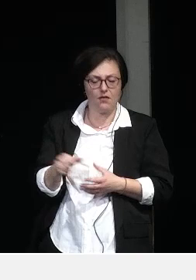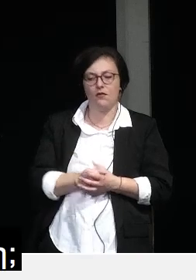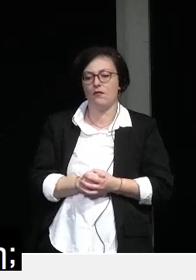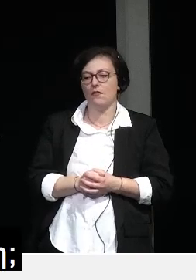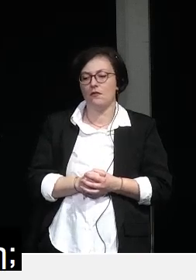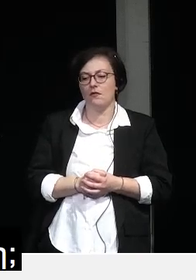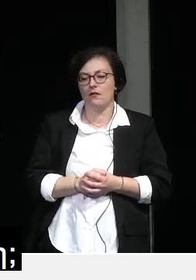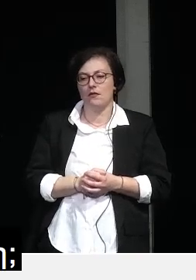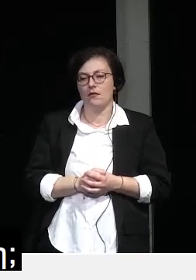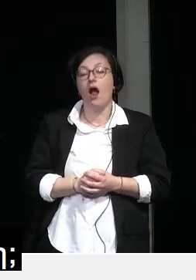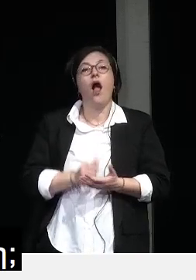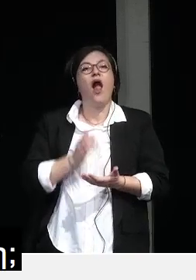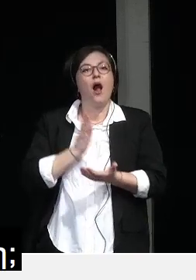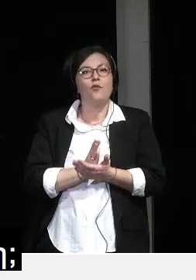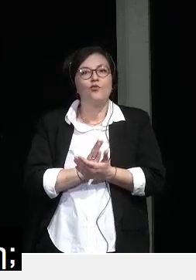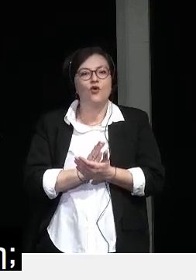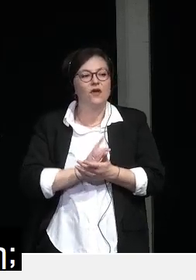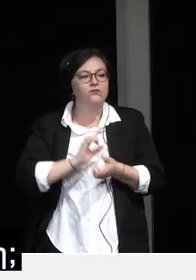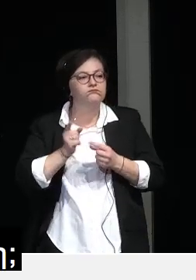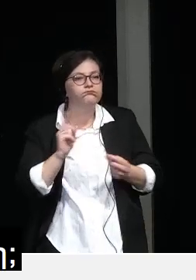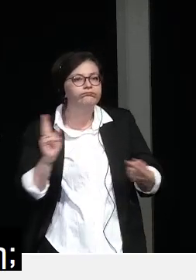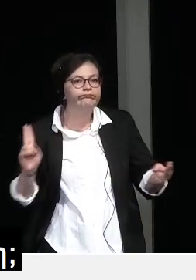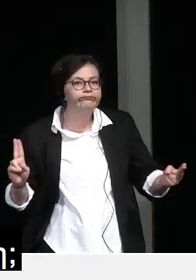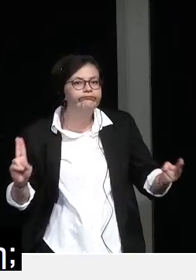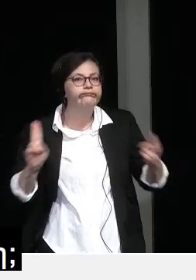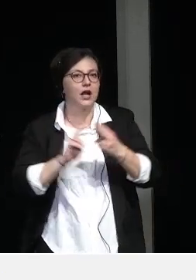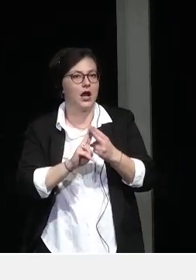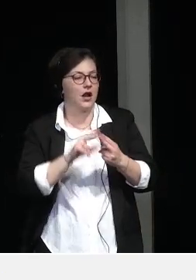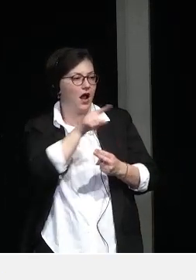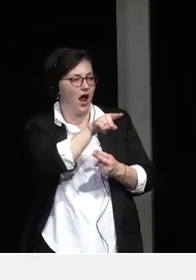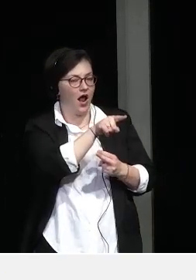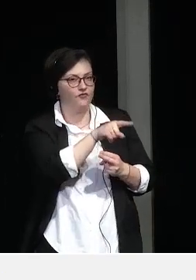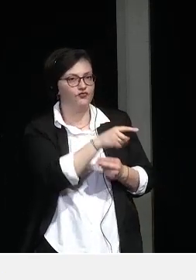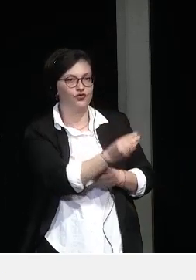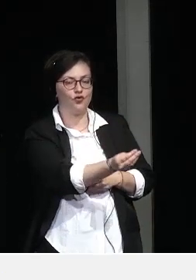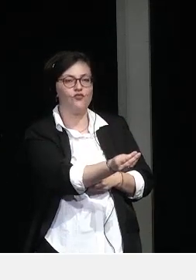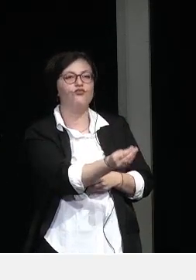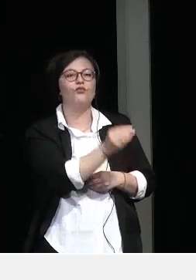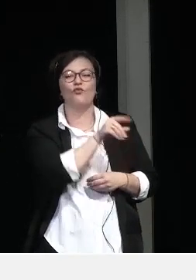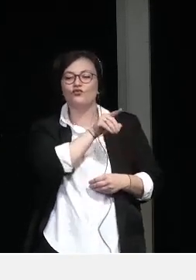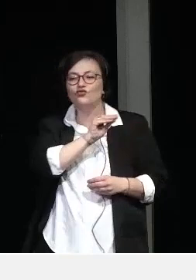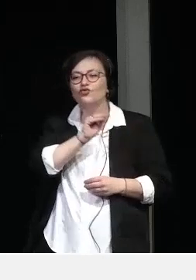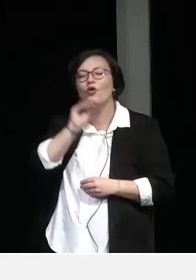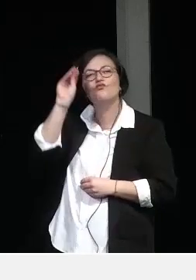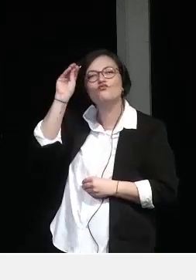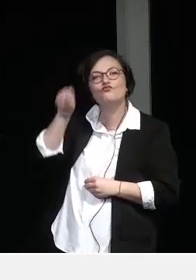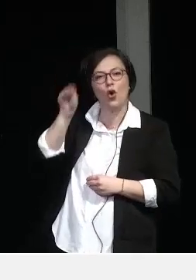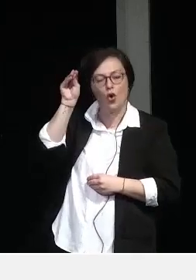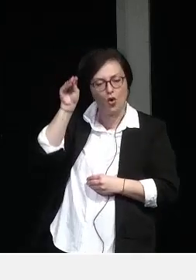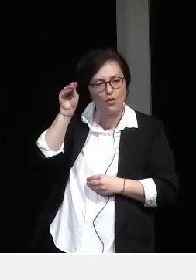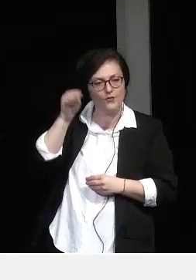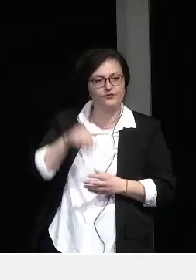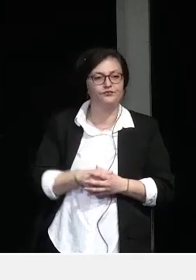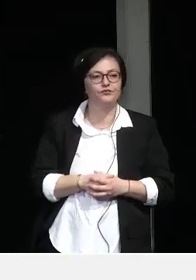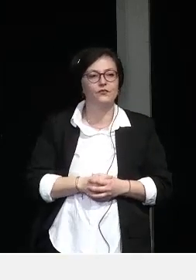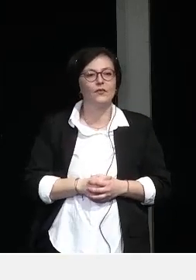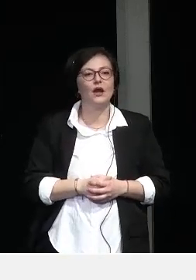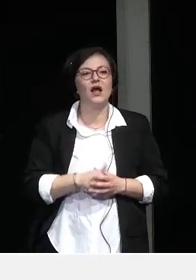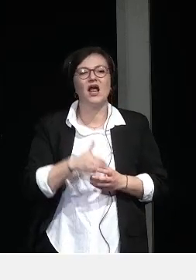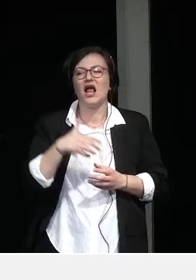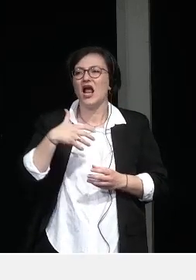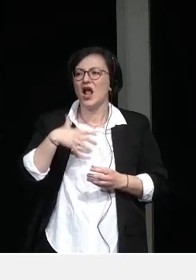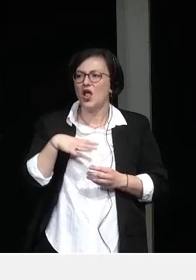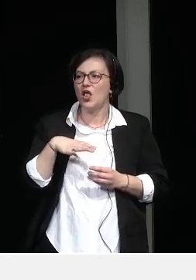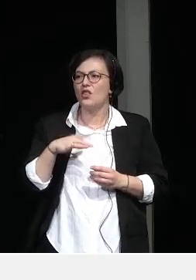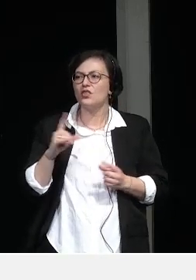it. How important will the location of the meeting be? Do you have an idea of where